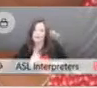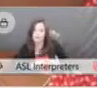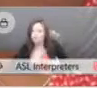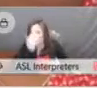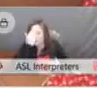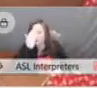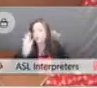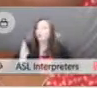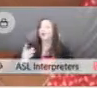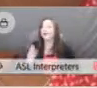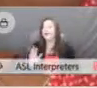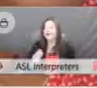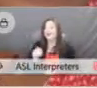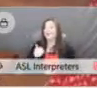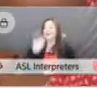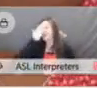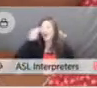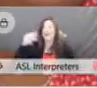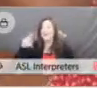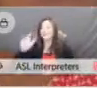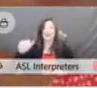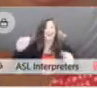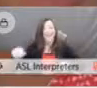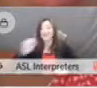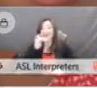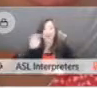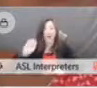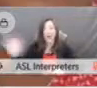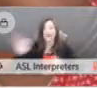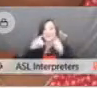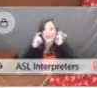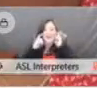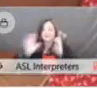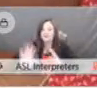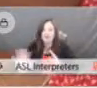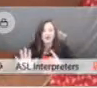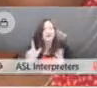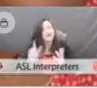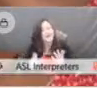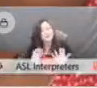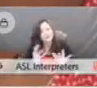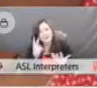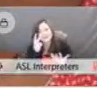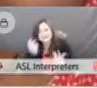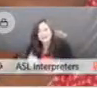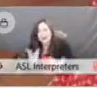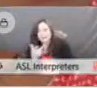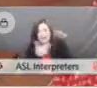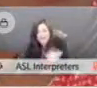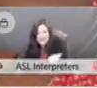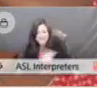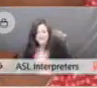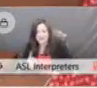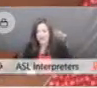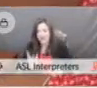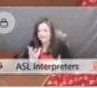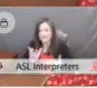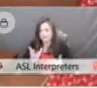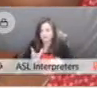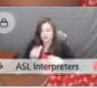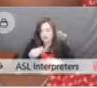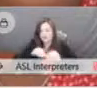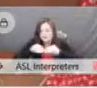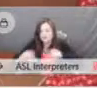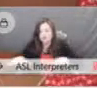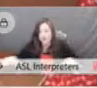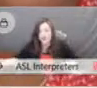April that we can take off a mask. We need to see how many people get vaccinated, how that goes, how transmission rates go, how severe